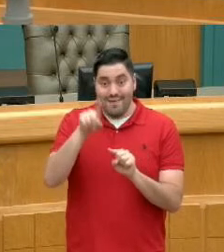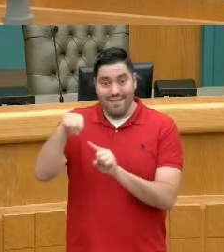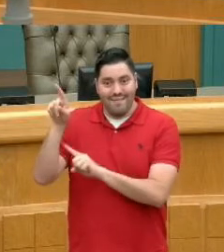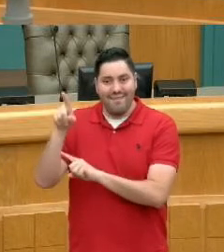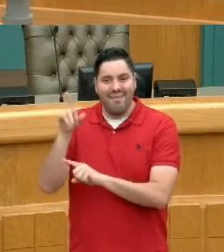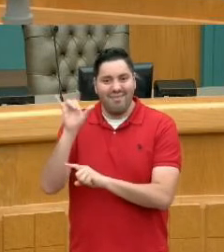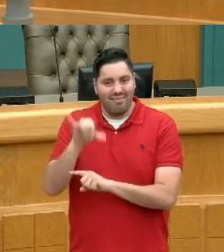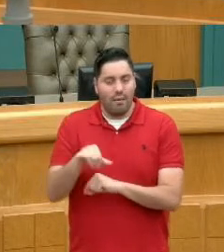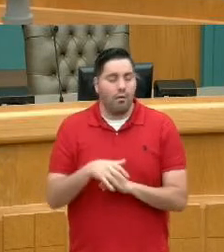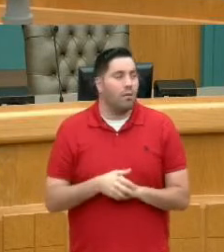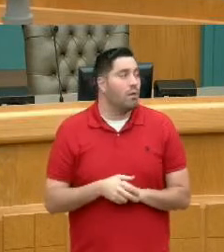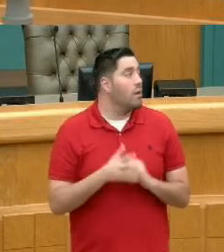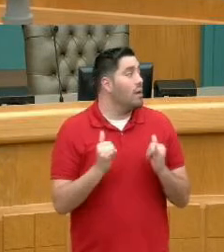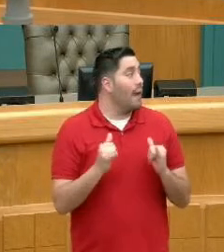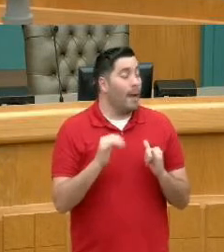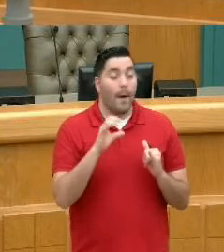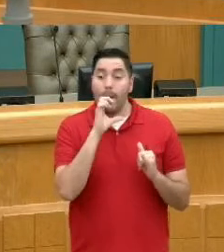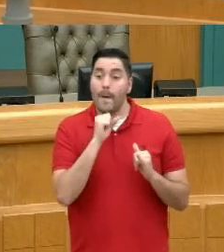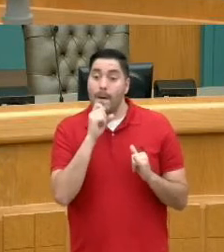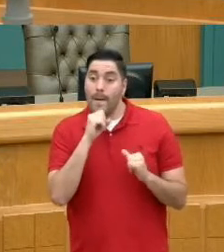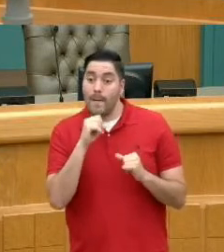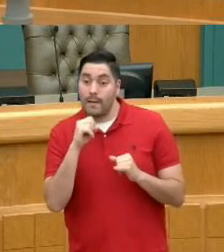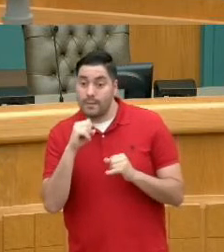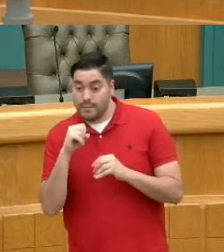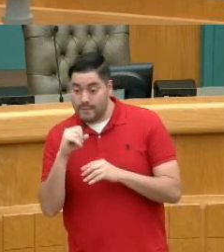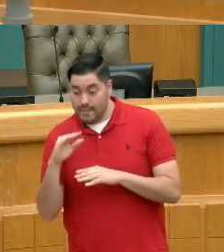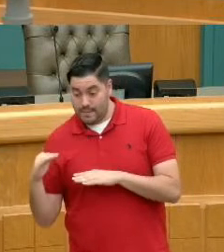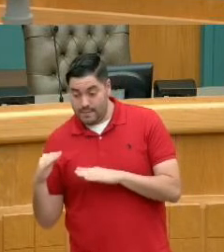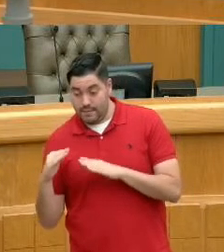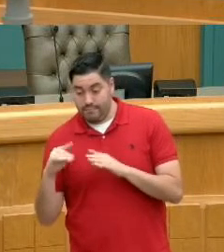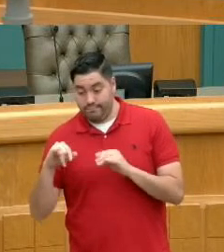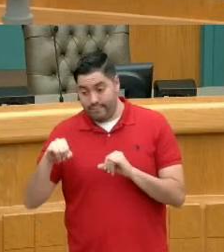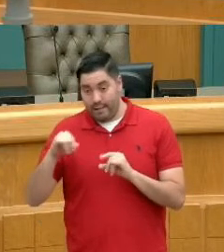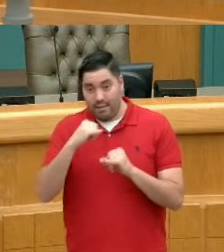And then the orange line going across, orange or red line, is the